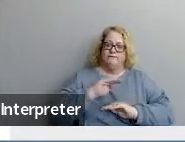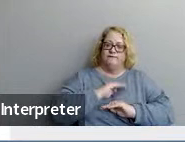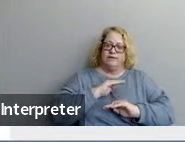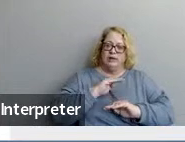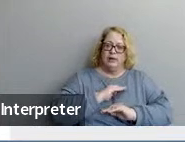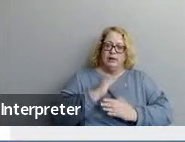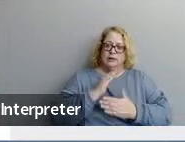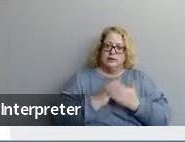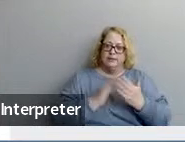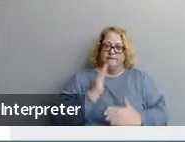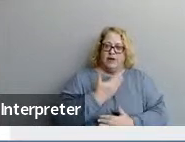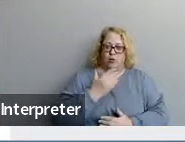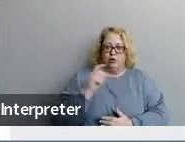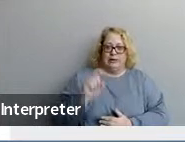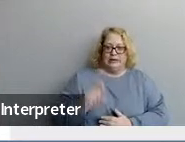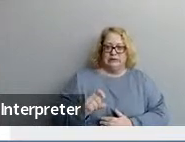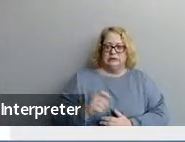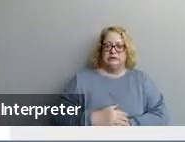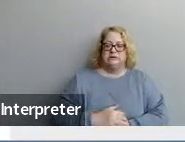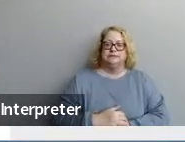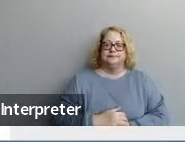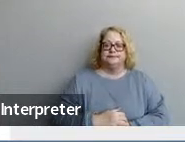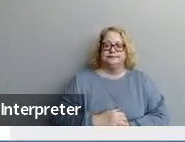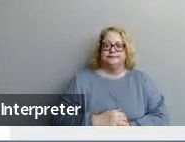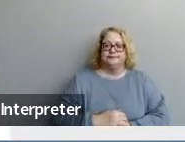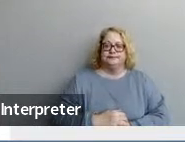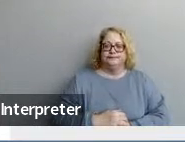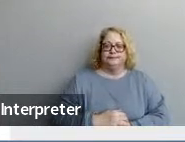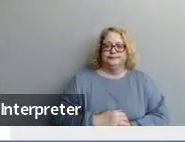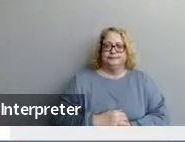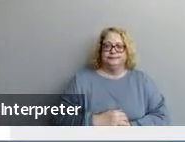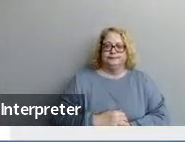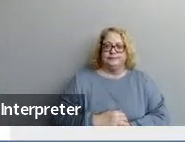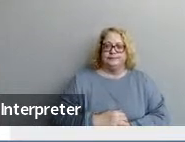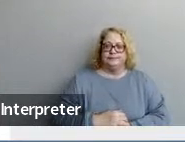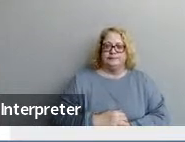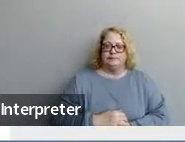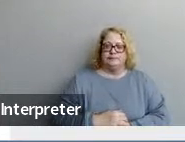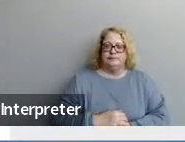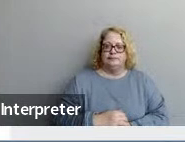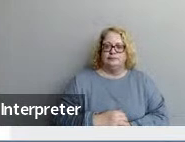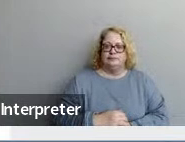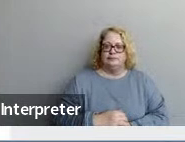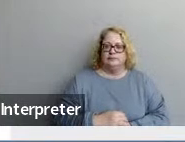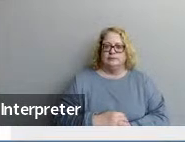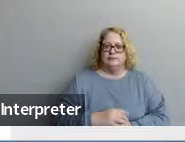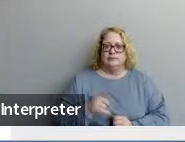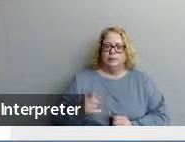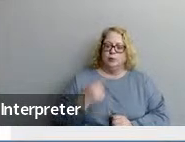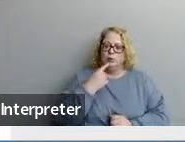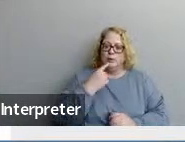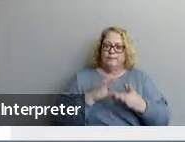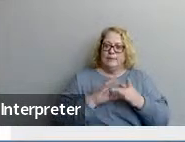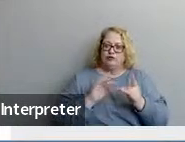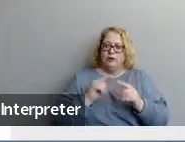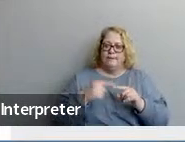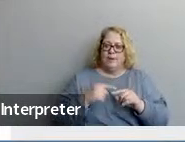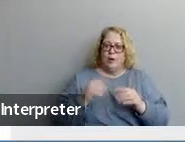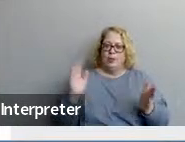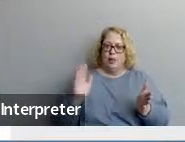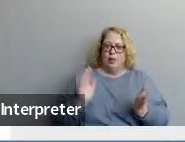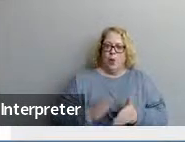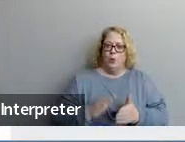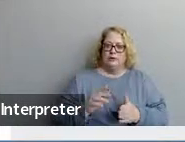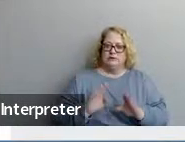the oftentimes have. And you mentioned a moment ago about the lowest bids.